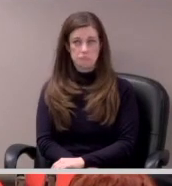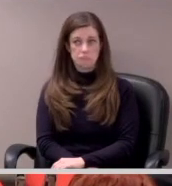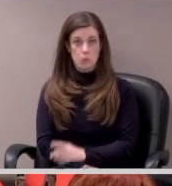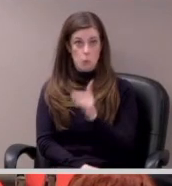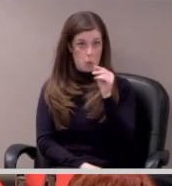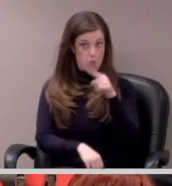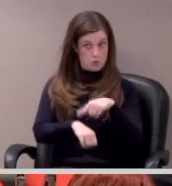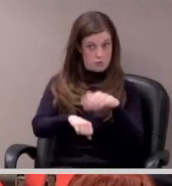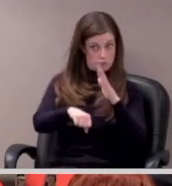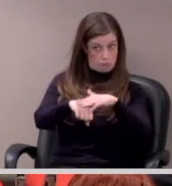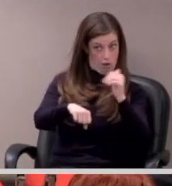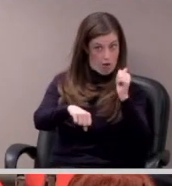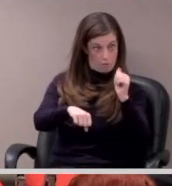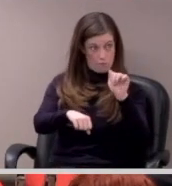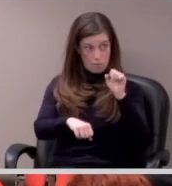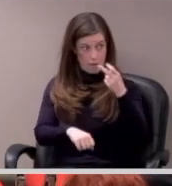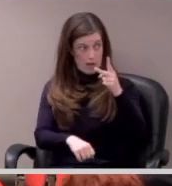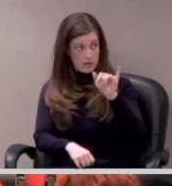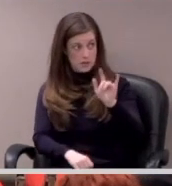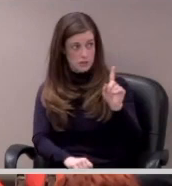One more time for Ms. Ashley.